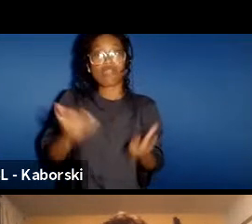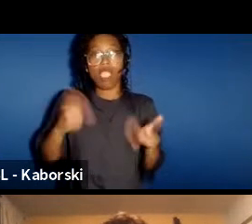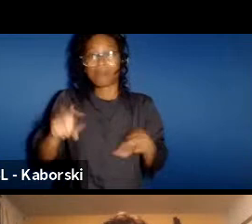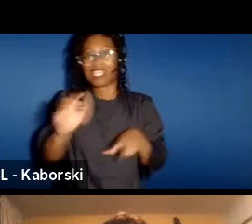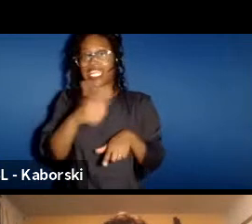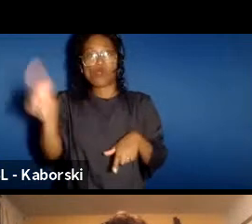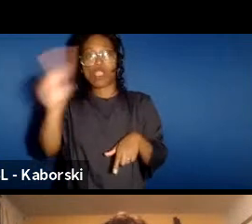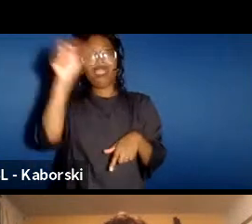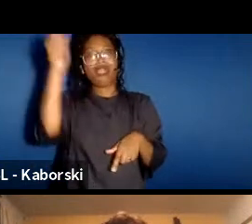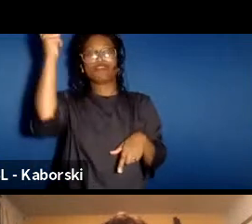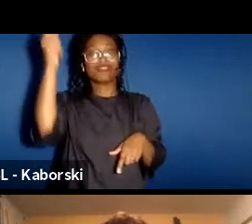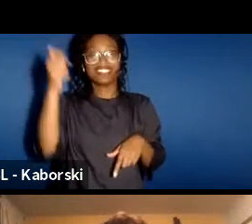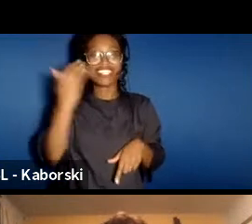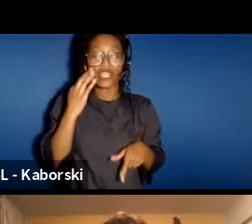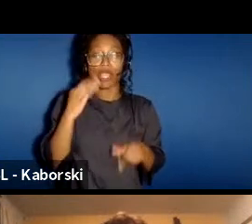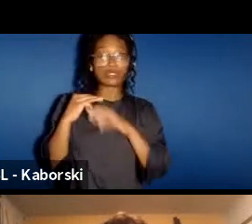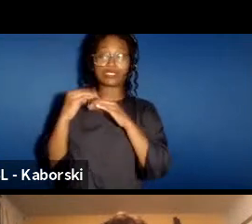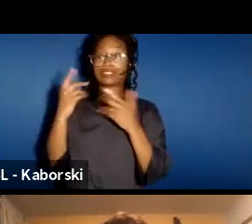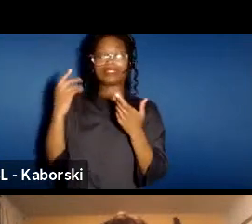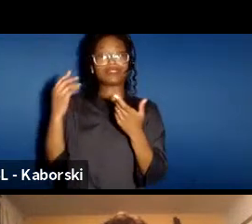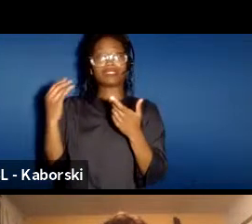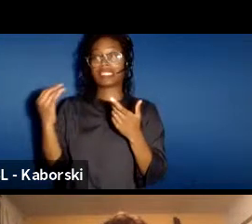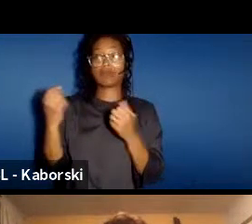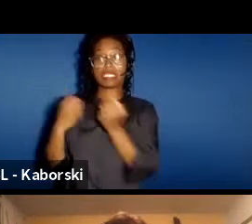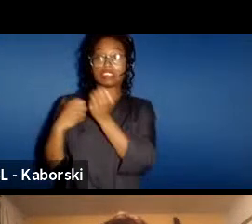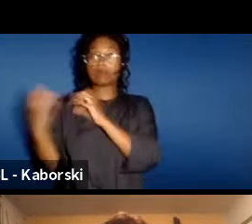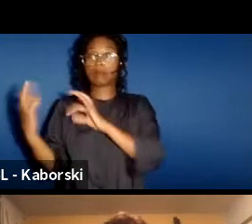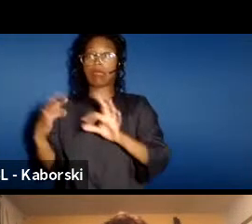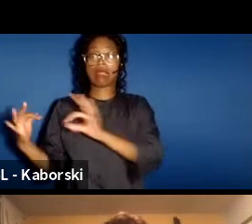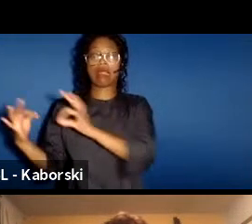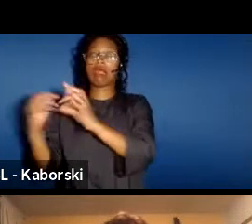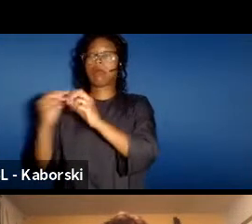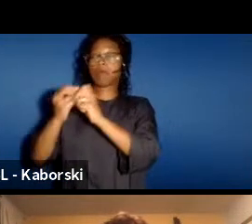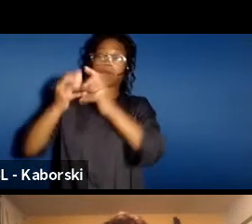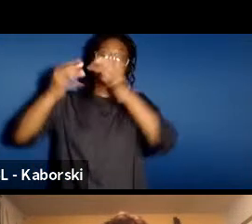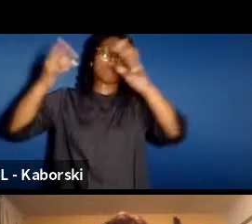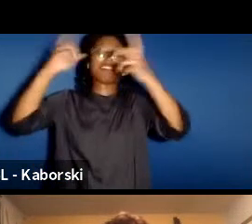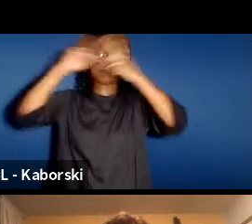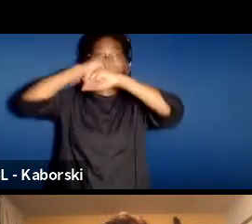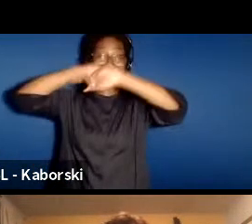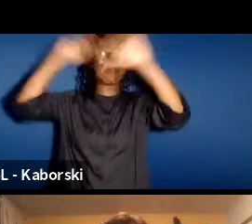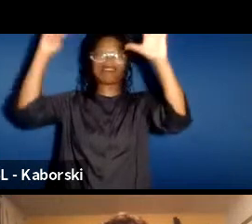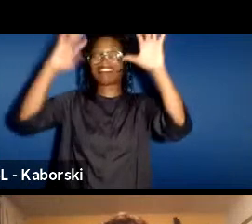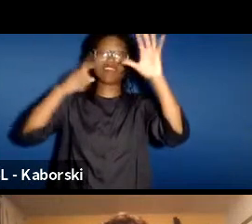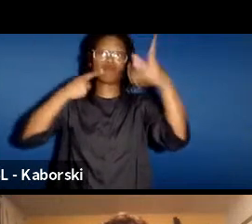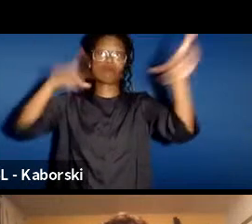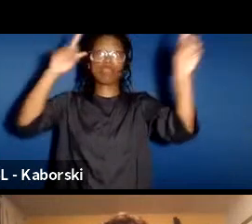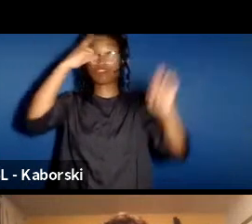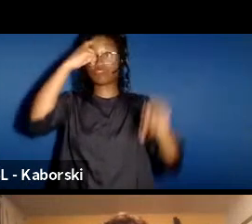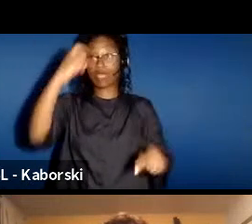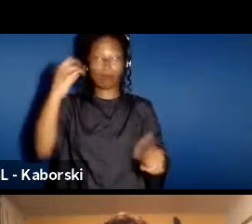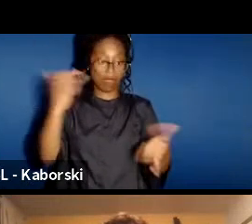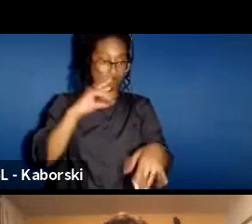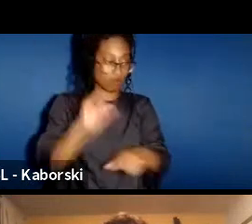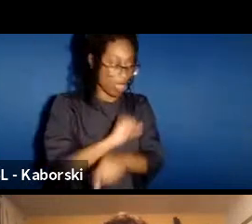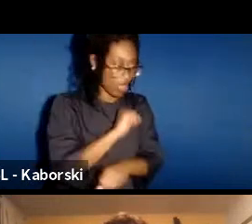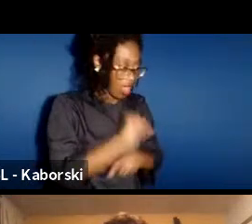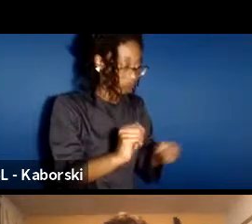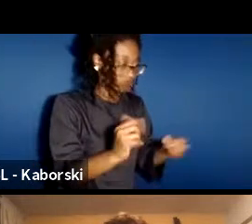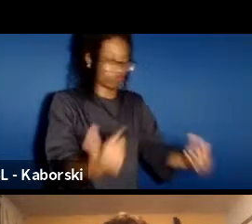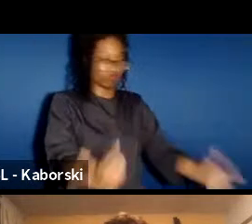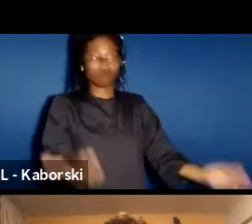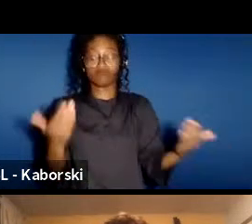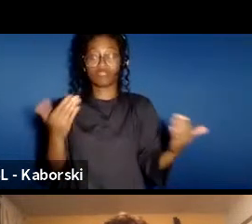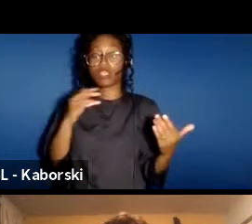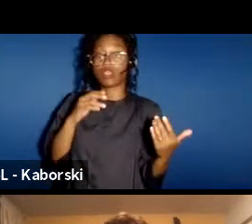It just bubbled up between the two of us, and the next thing we know, this dream is coming true, and here we are with